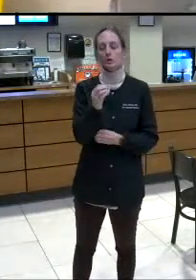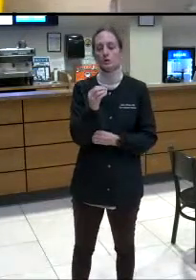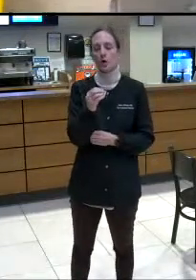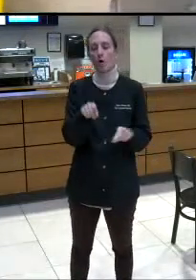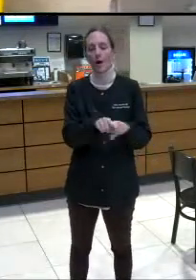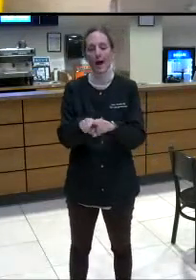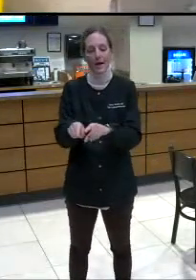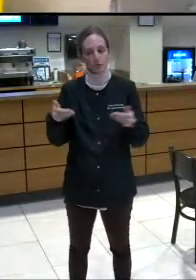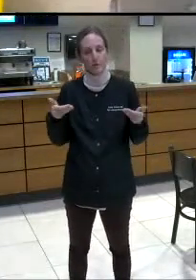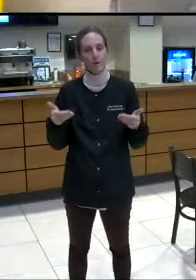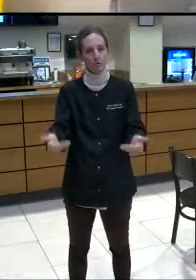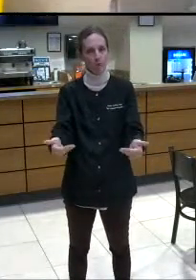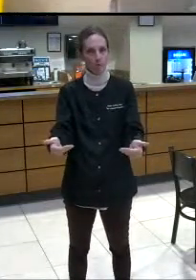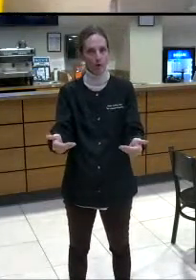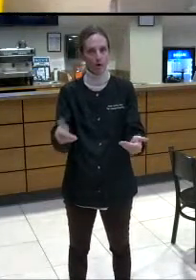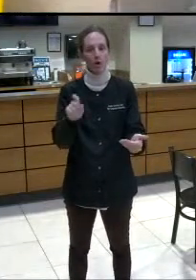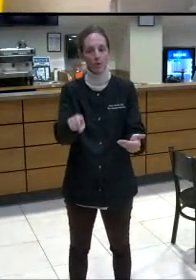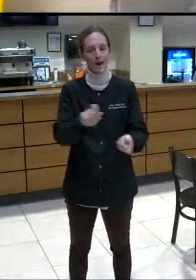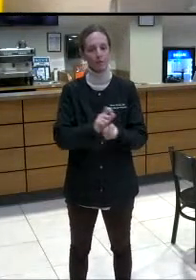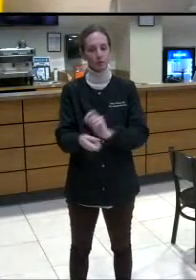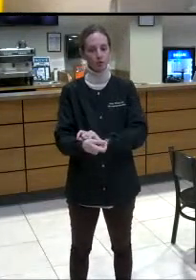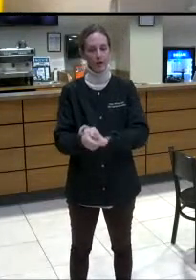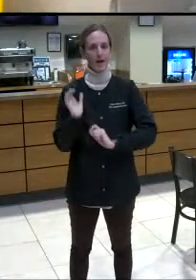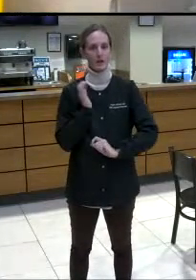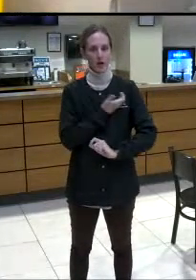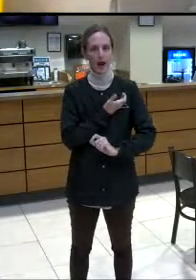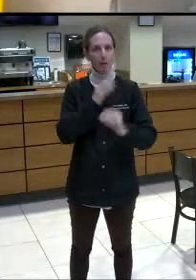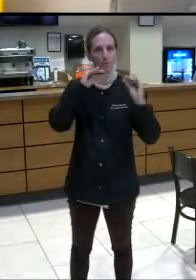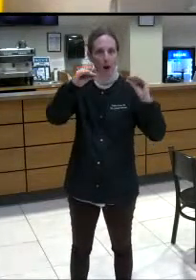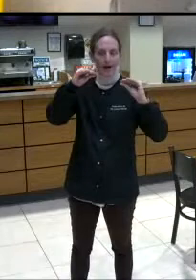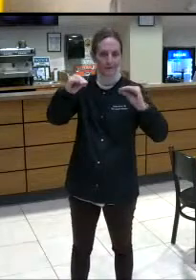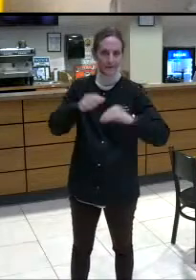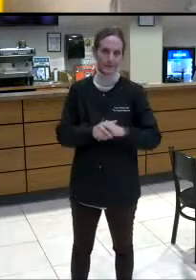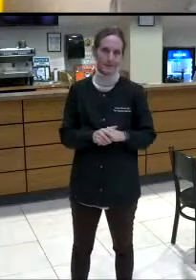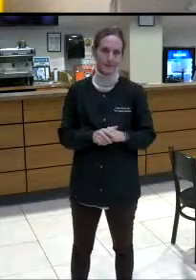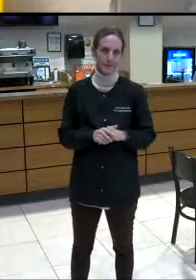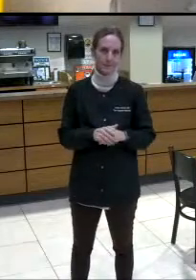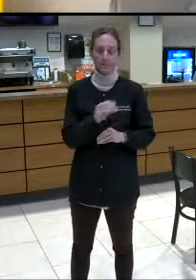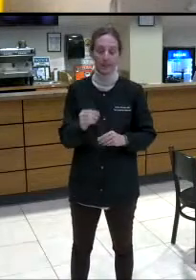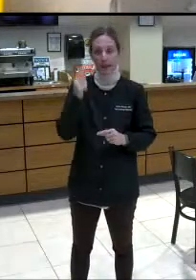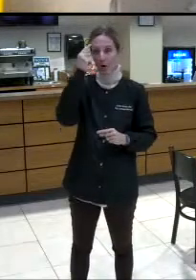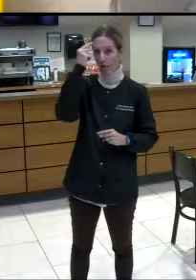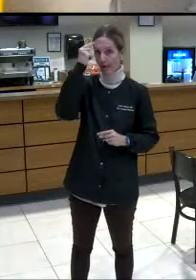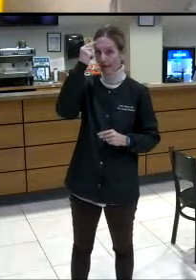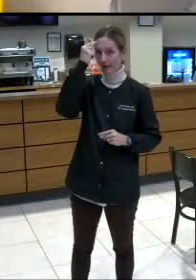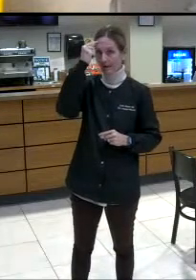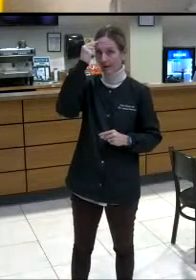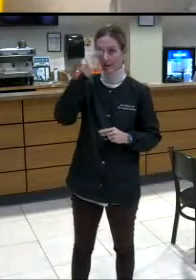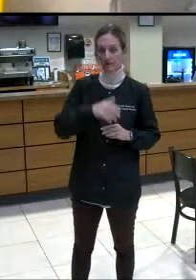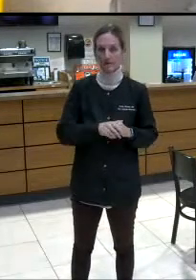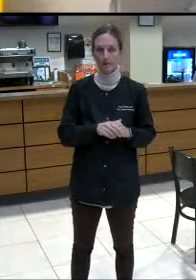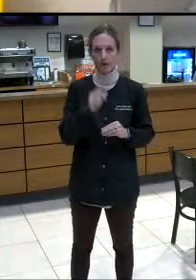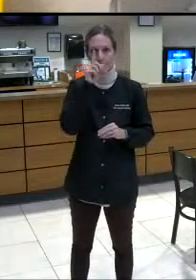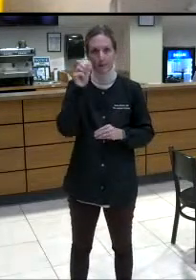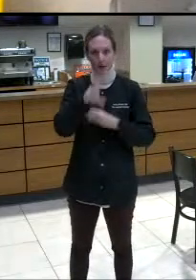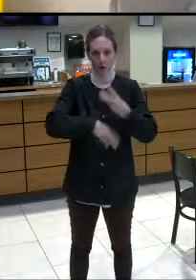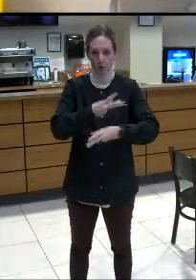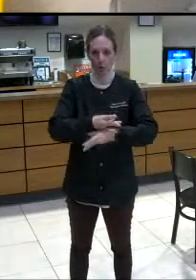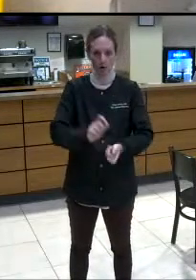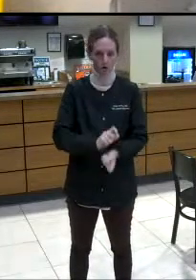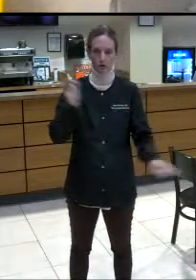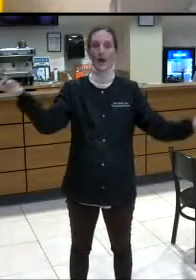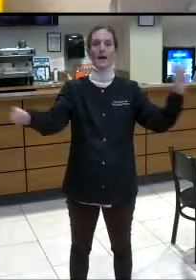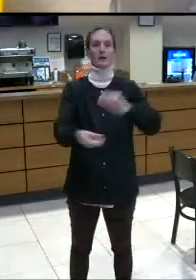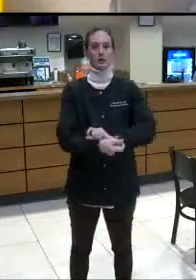we have to shift in our practices, shift also in our thinking, because the world has changed. So the